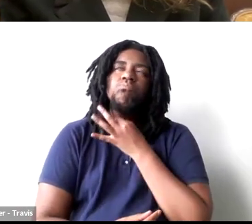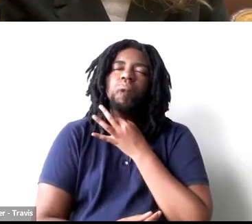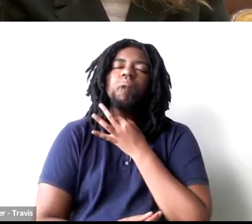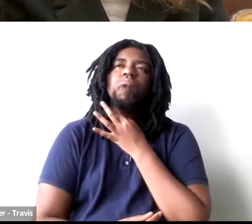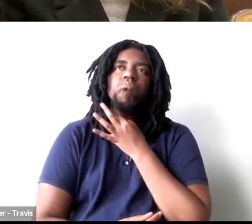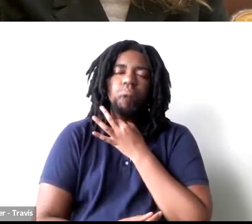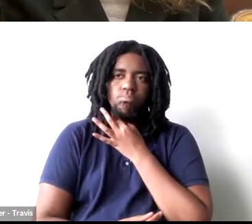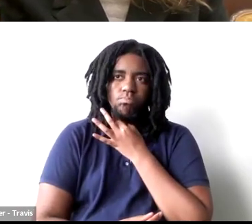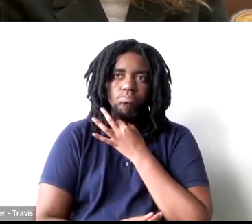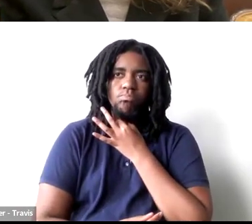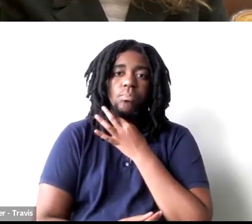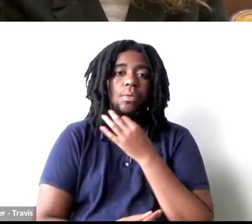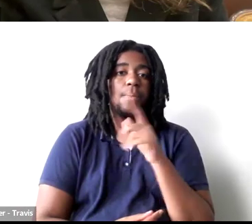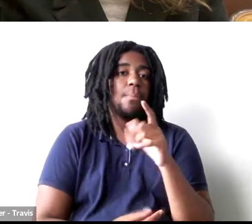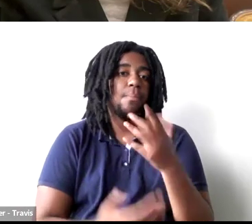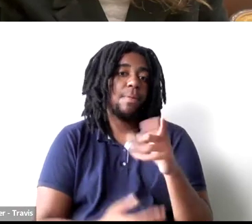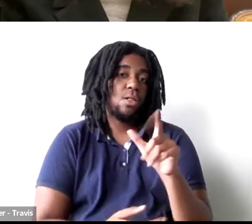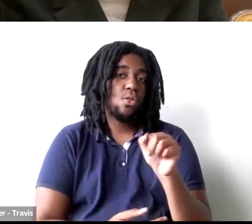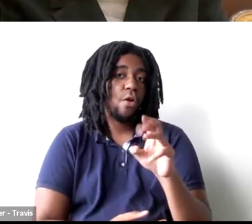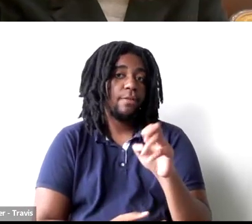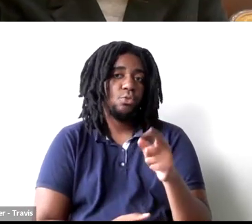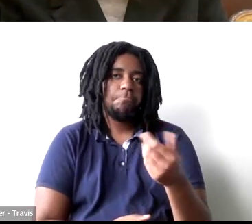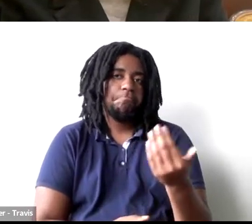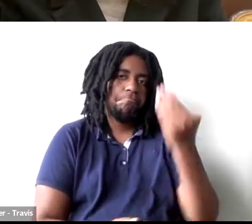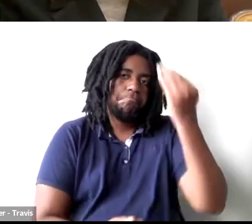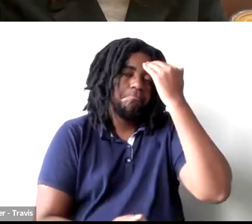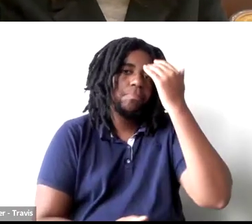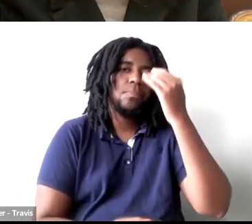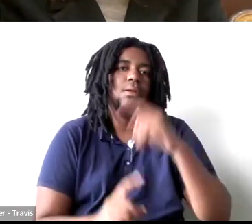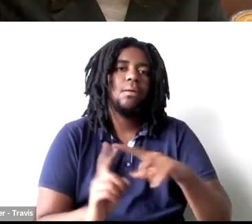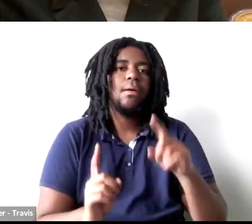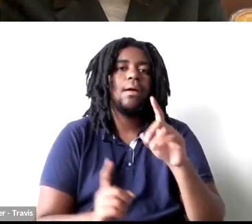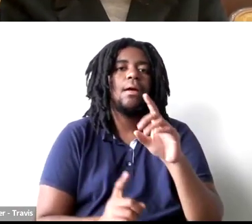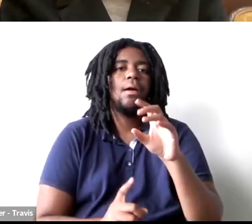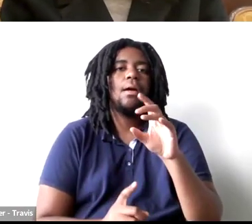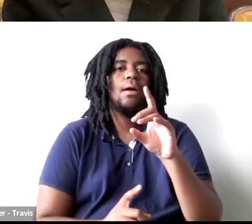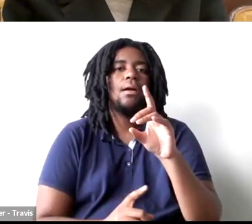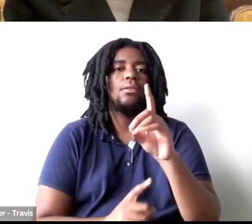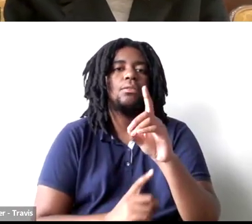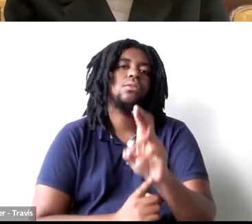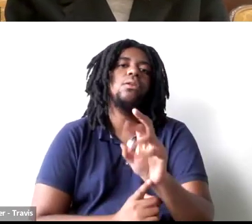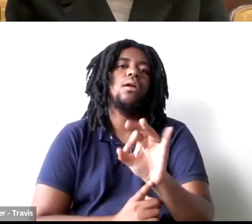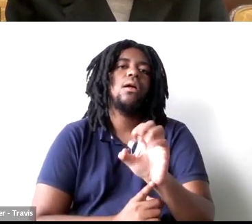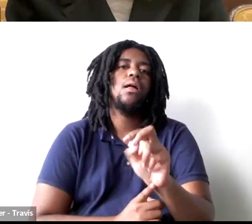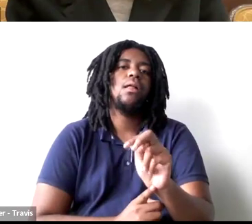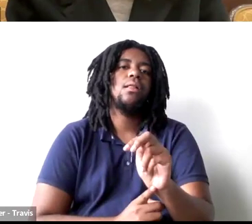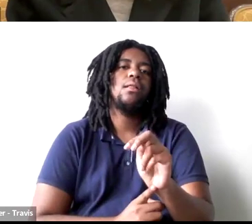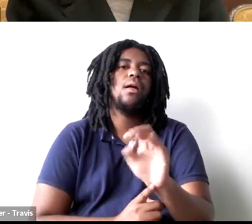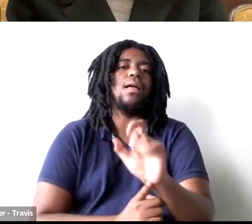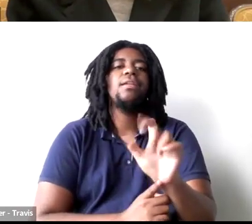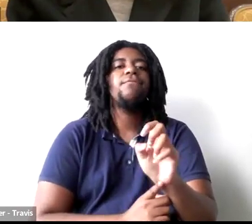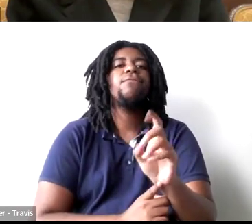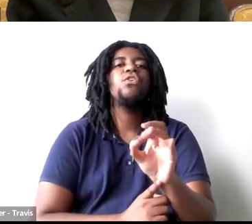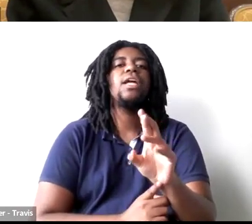some insight as a silhouette artist. Dr. Ellen Fernandez Sacco has hypothesized